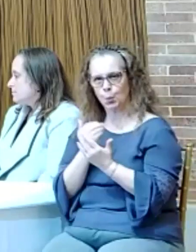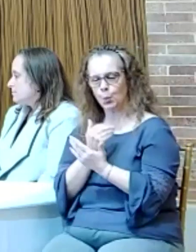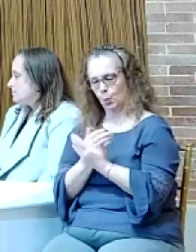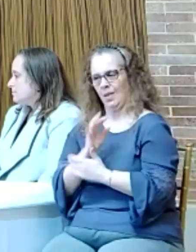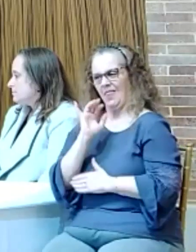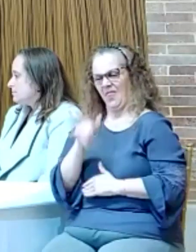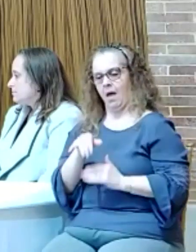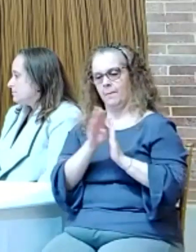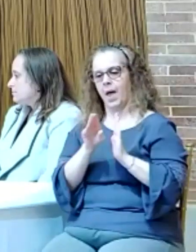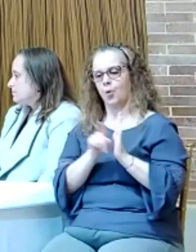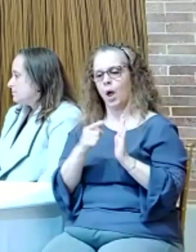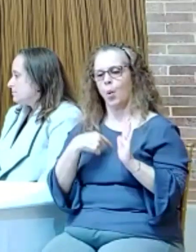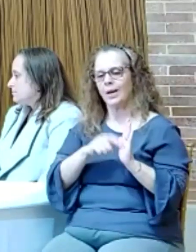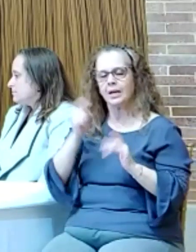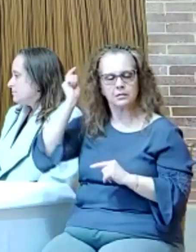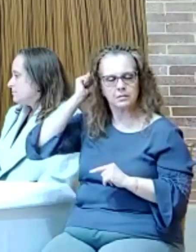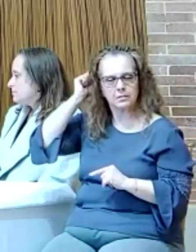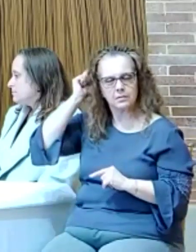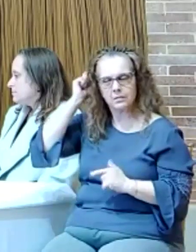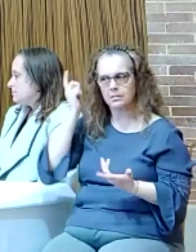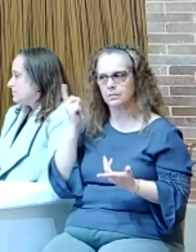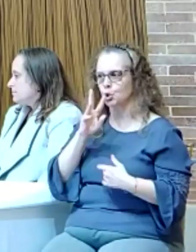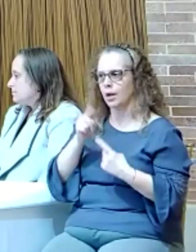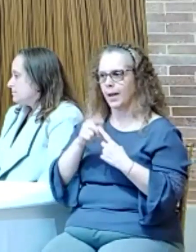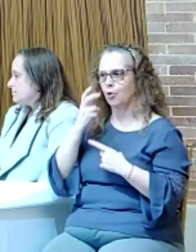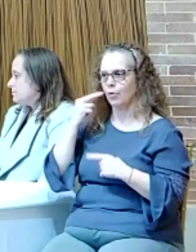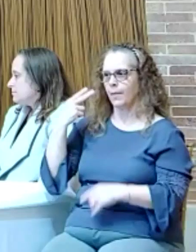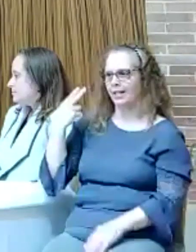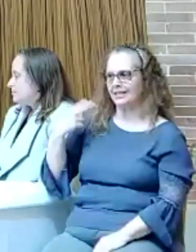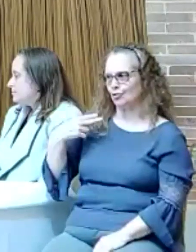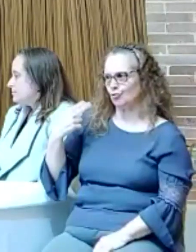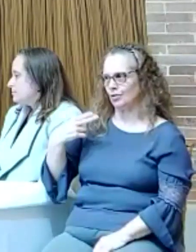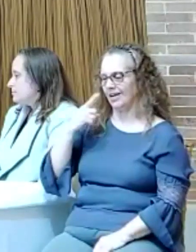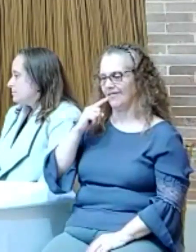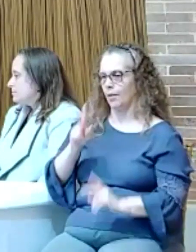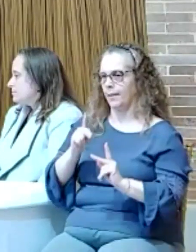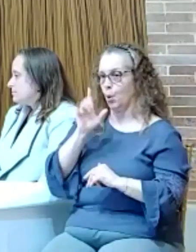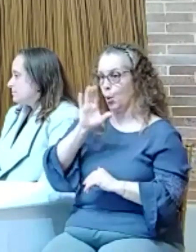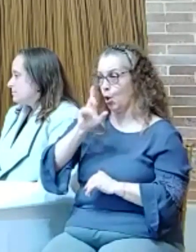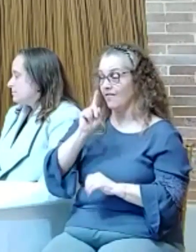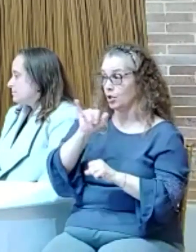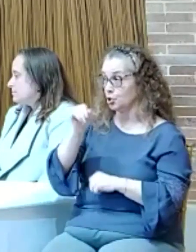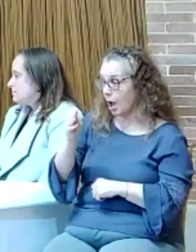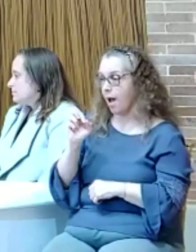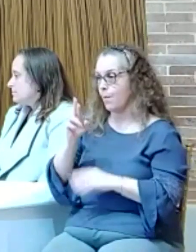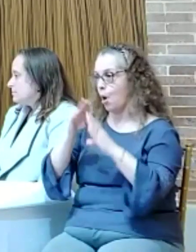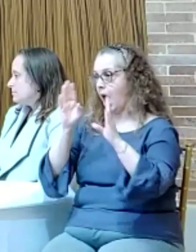background that we have to be mindful of when we're talking about criminal history for people that are looking for housing or for